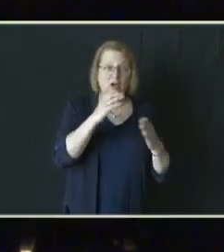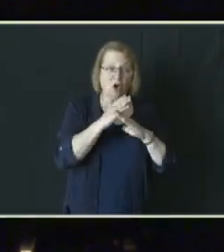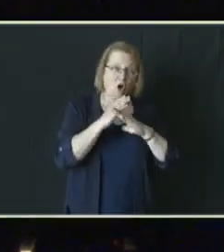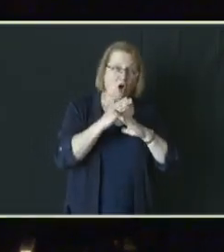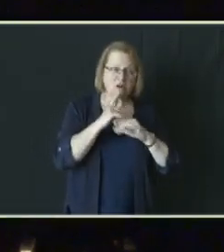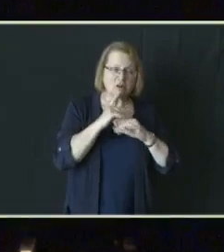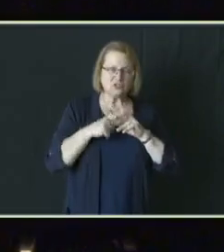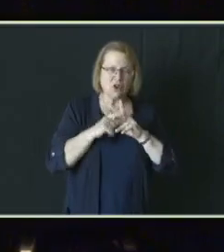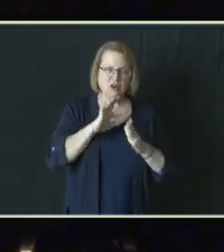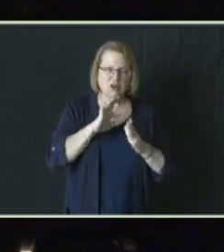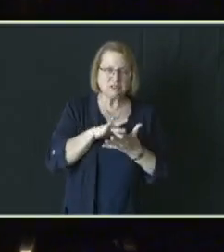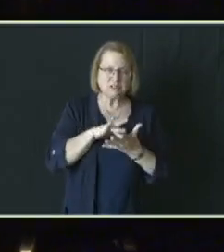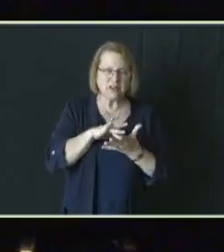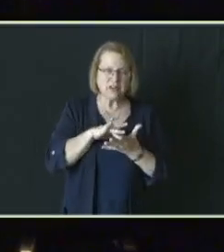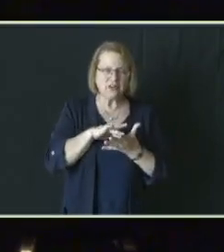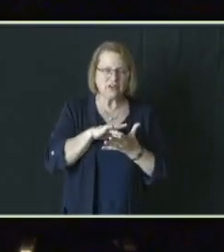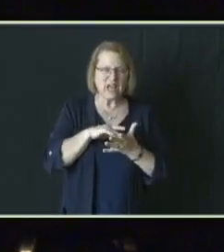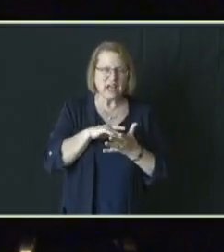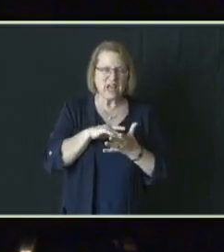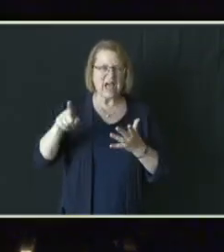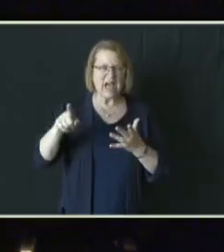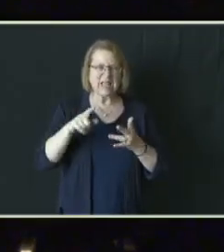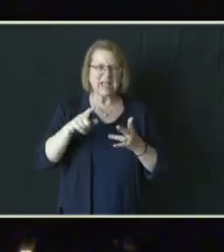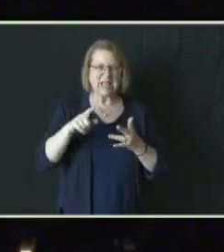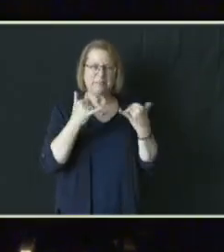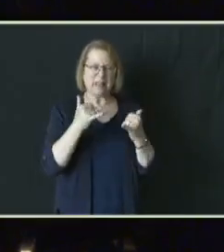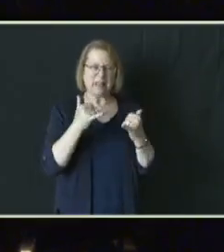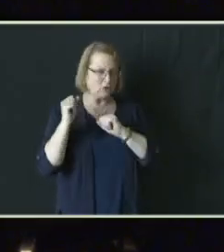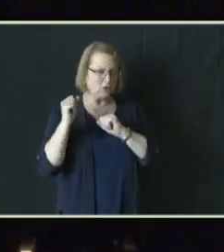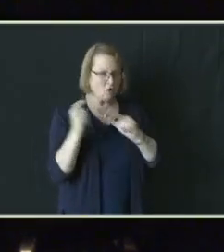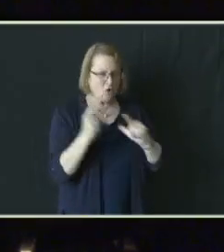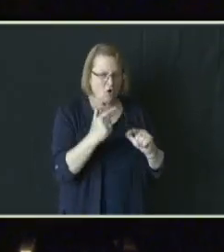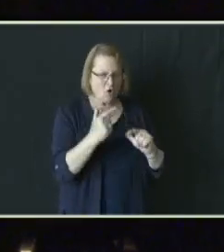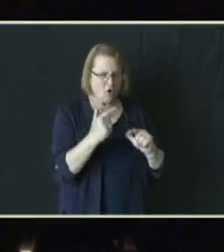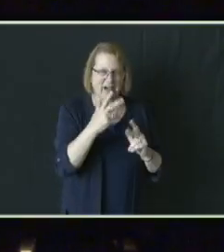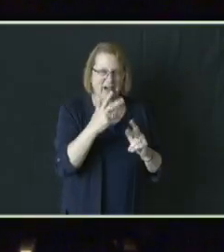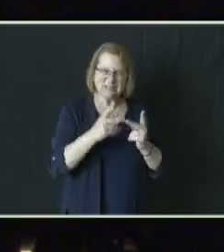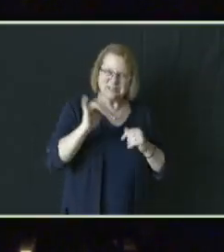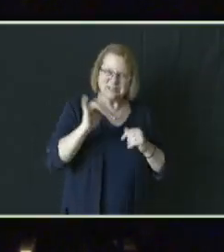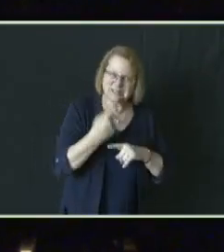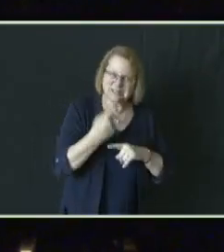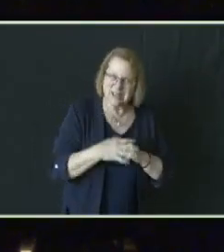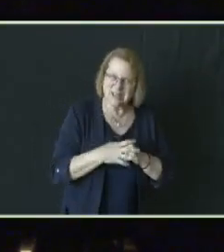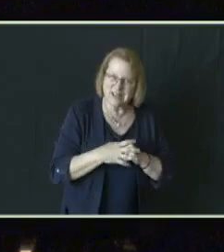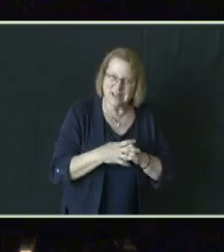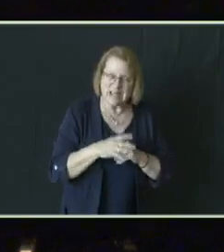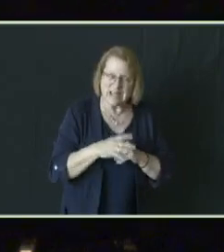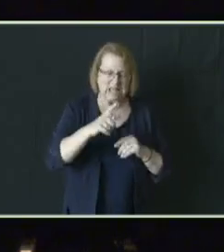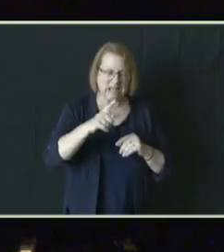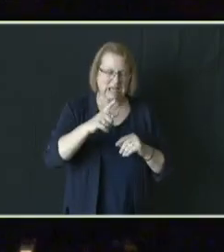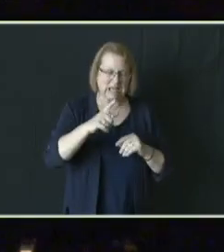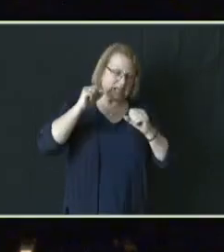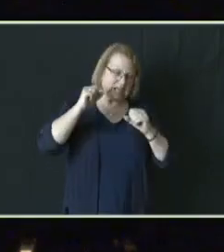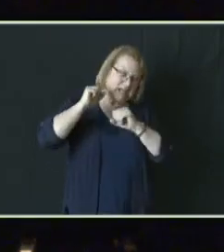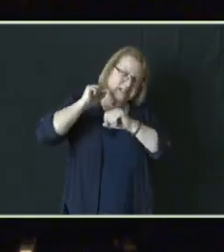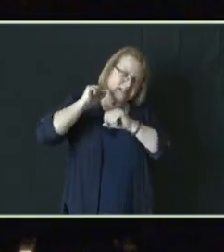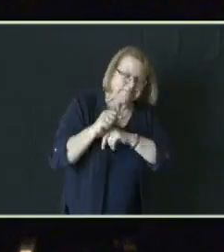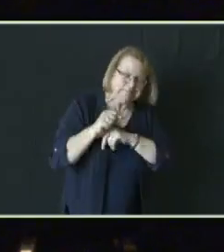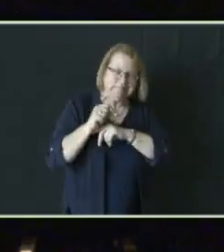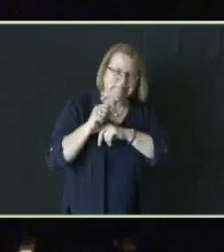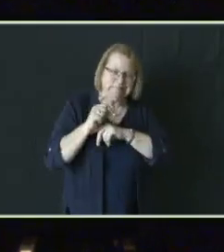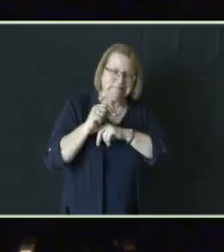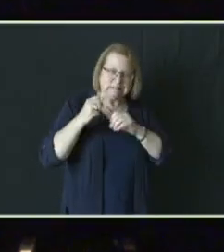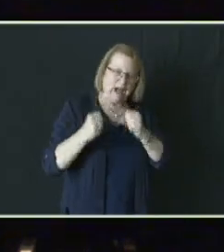center and eventually played all 5 positions that day in a dominating performance. He scored 42